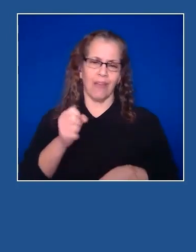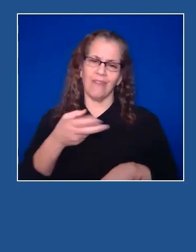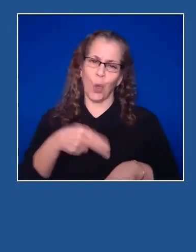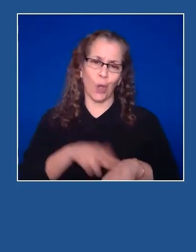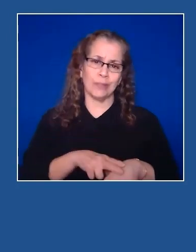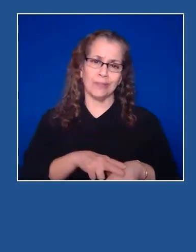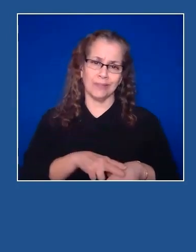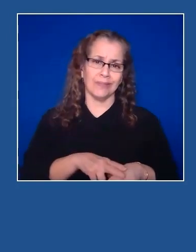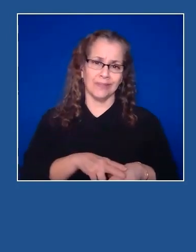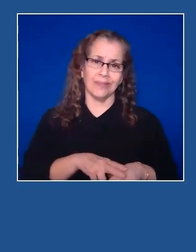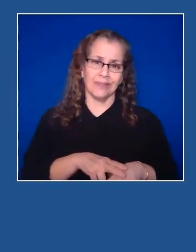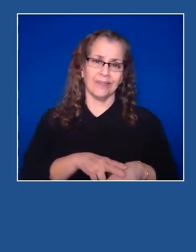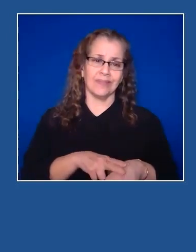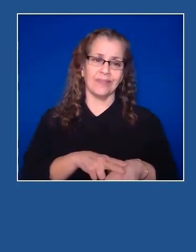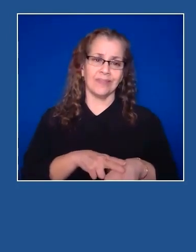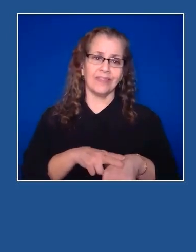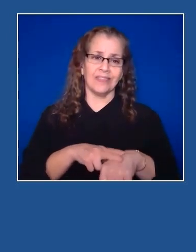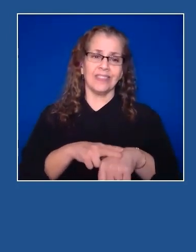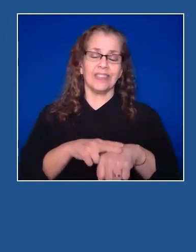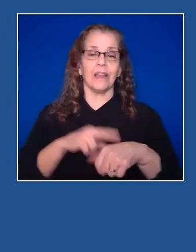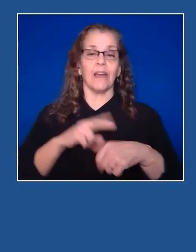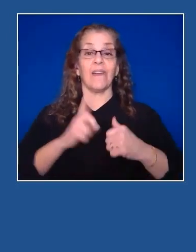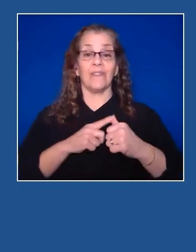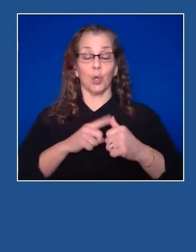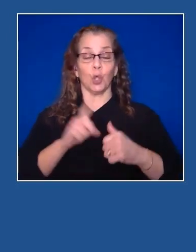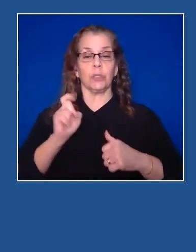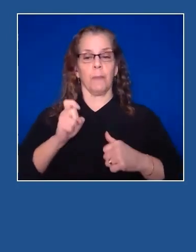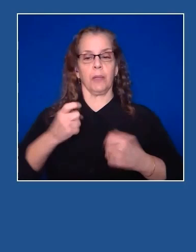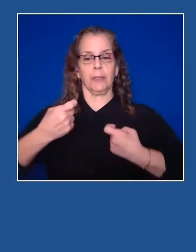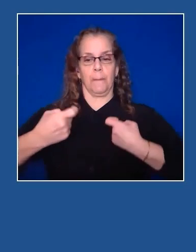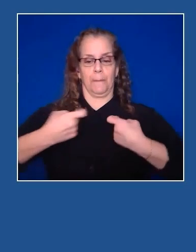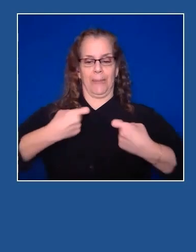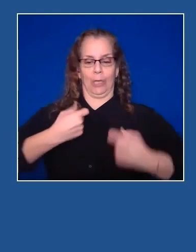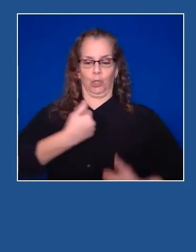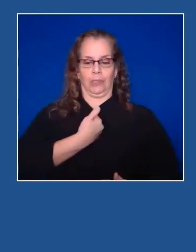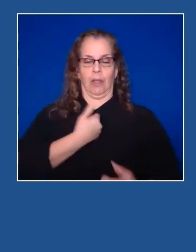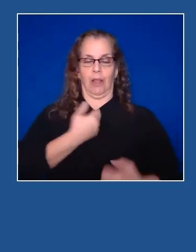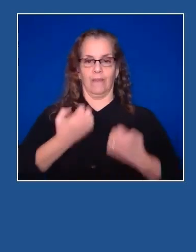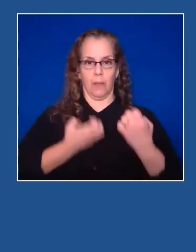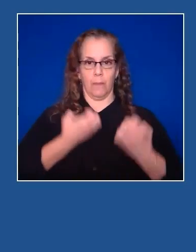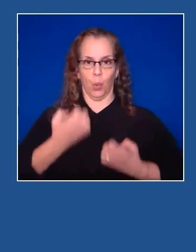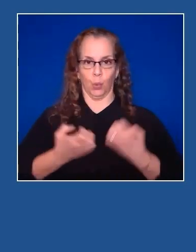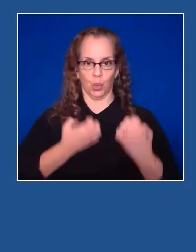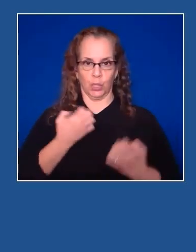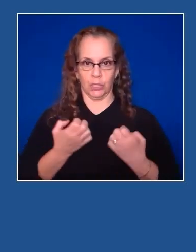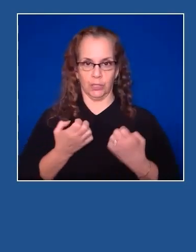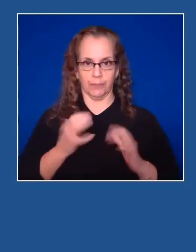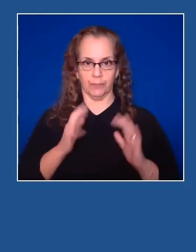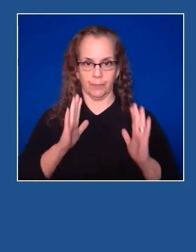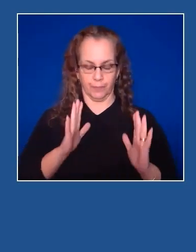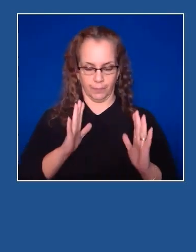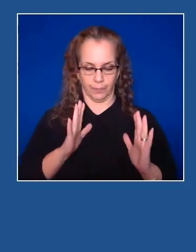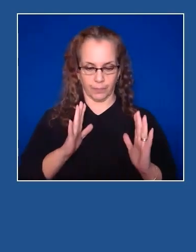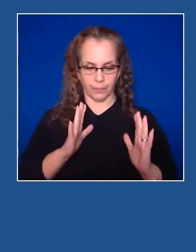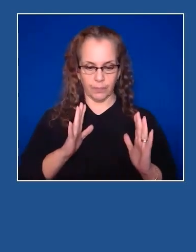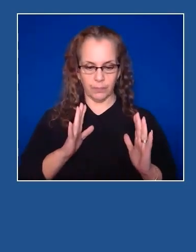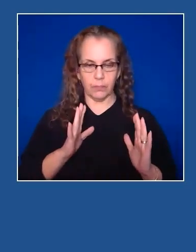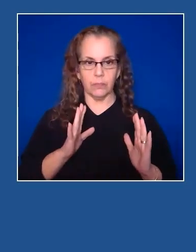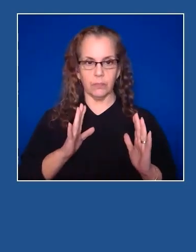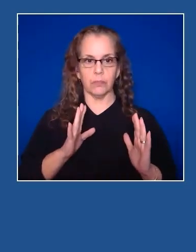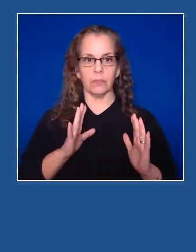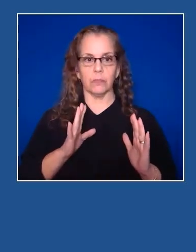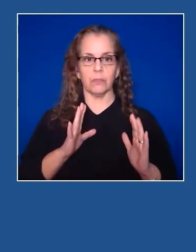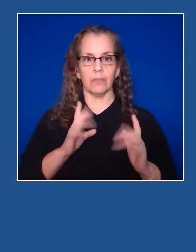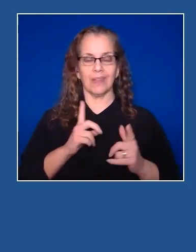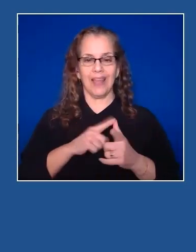time. First, we have to manage our own emotions. And then we have to, once we're managed and we have the space in